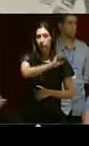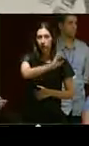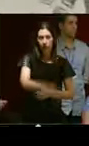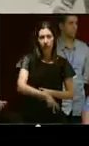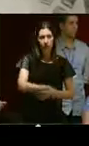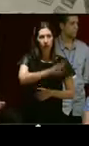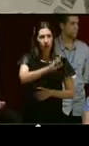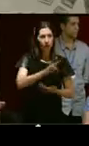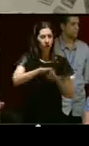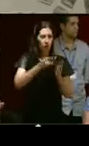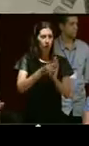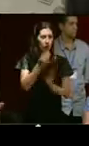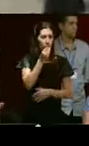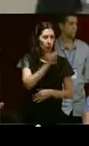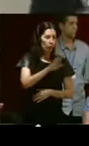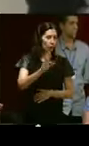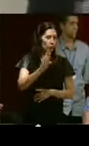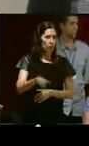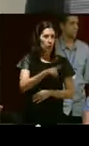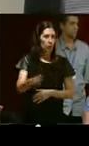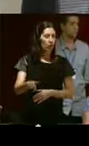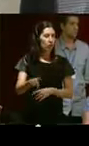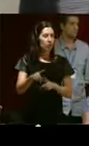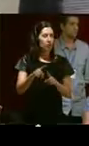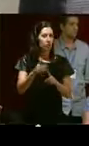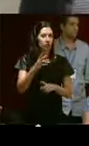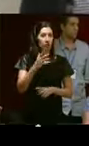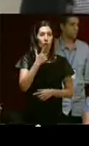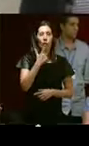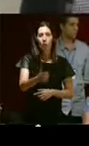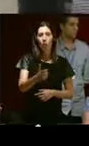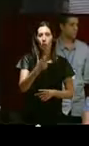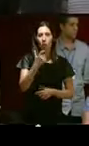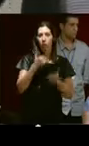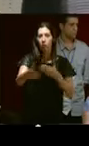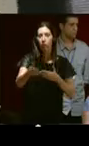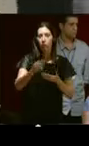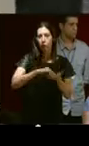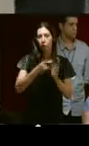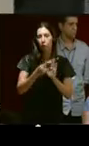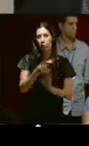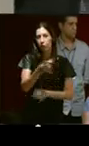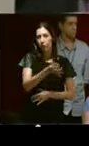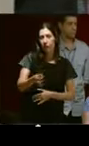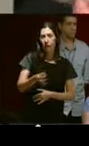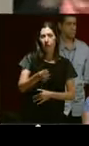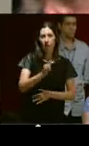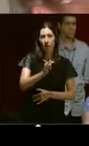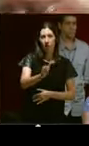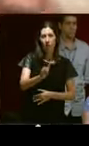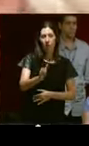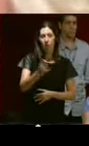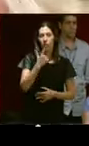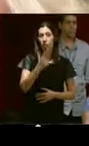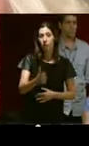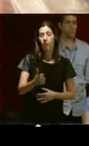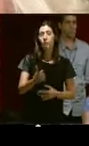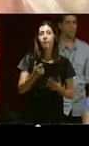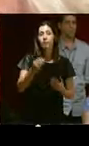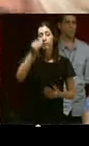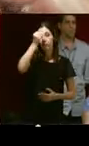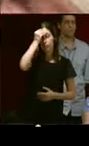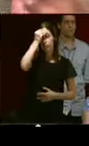Indeed. You're right. This is not the ideal solution. No solution is ideal. Hopefully, I wish